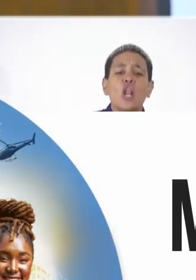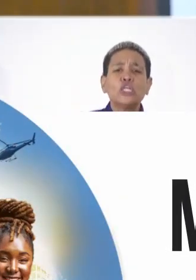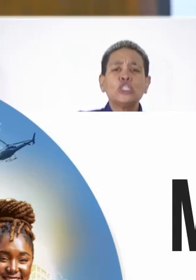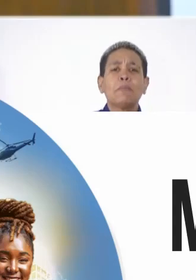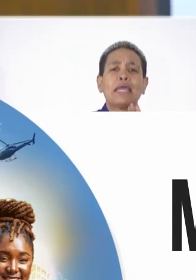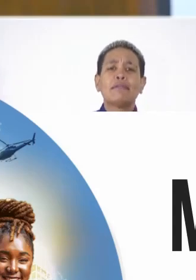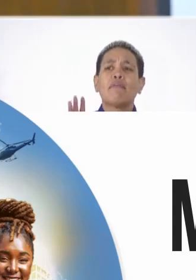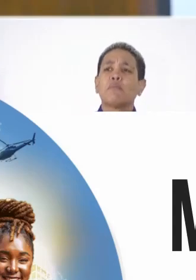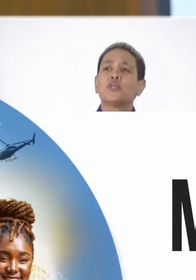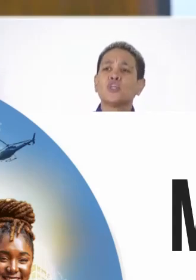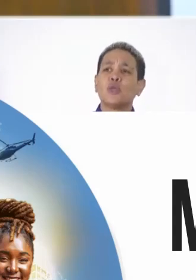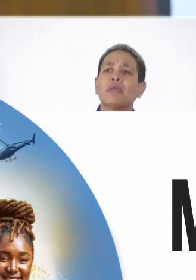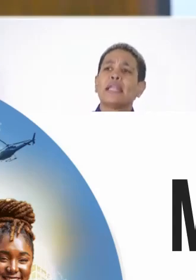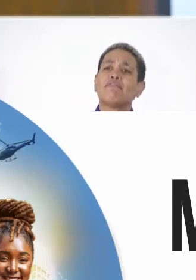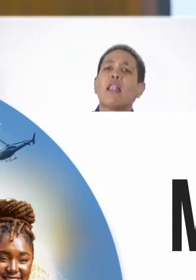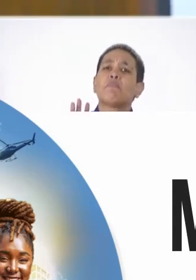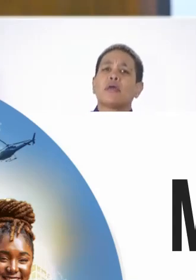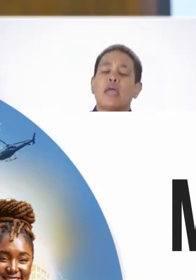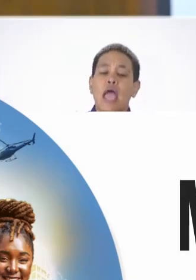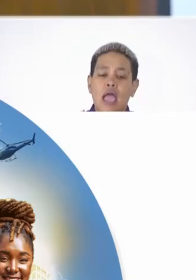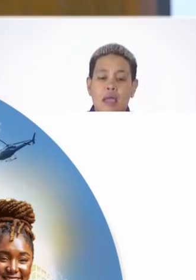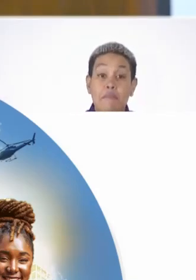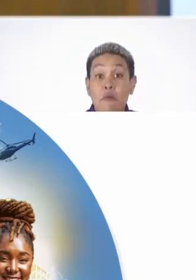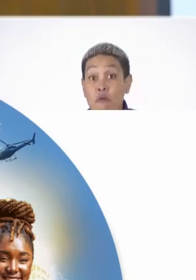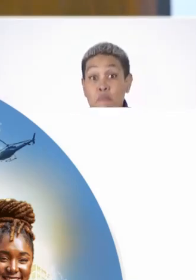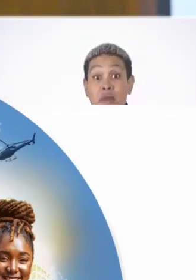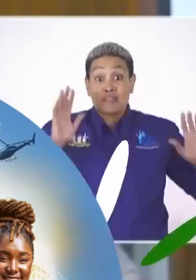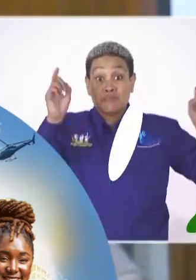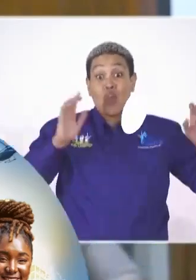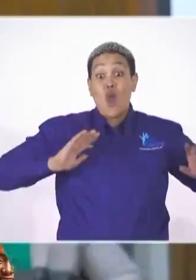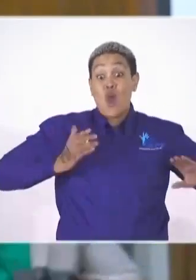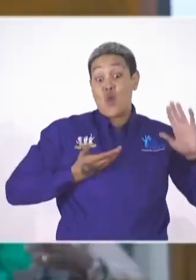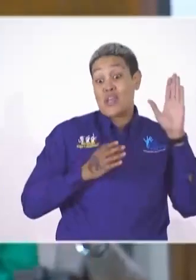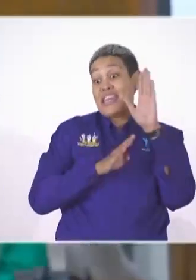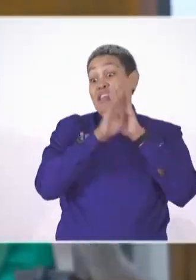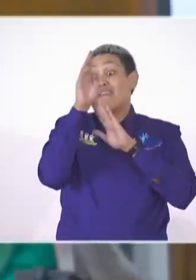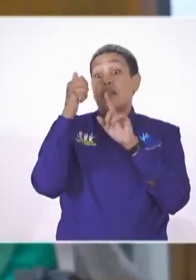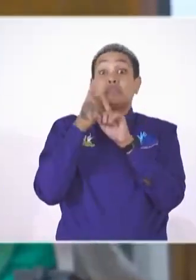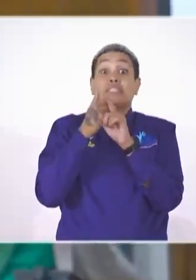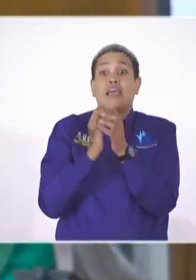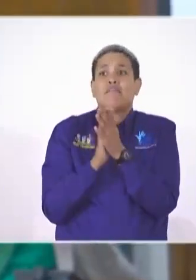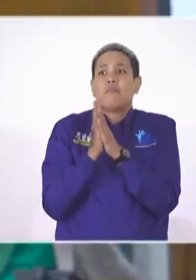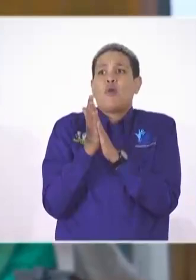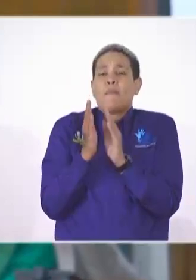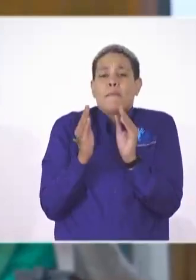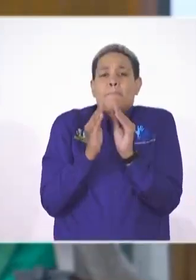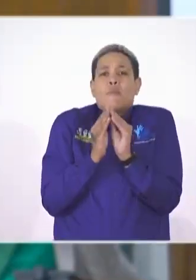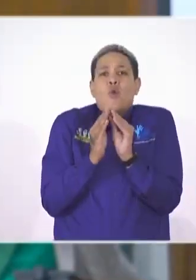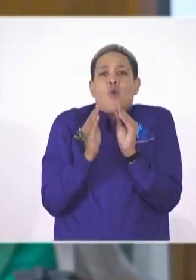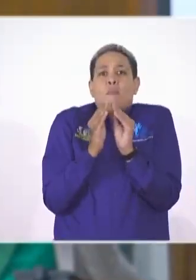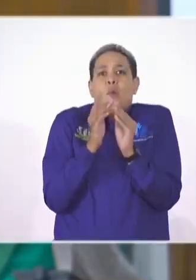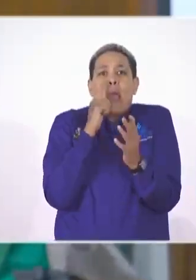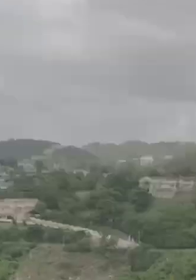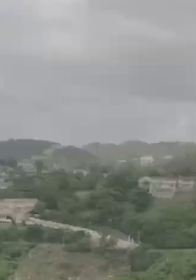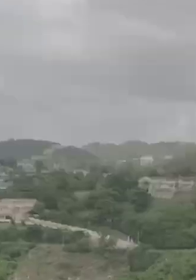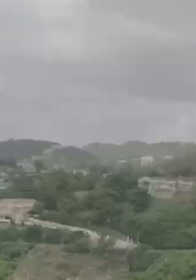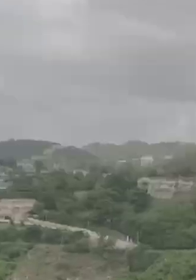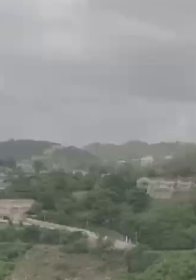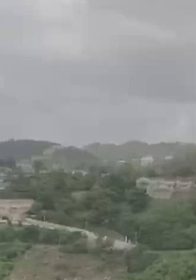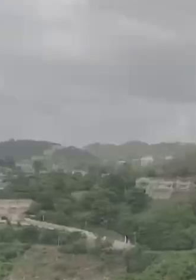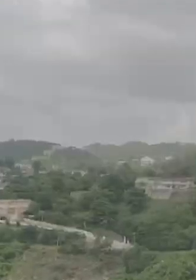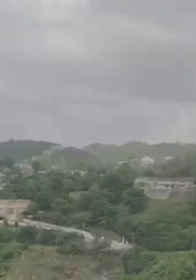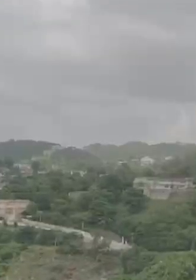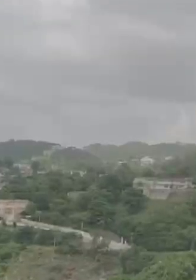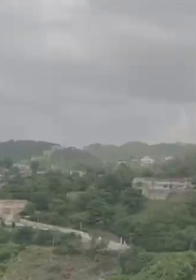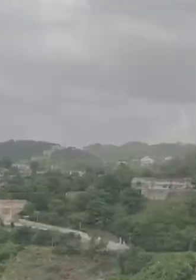development, right? But, Madam Speaker, our development is becoming more evidence-based. Now,